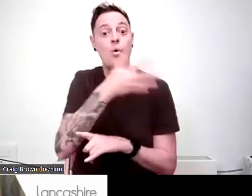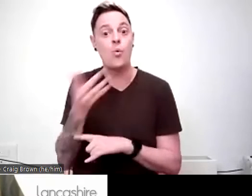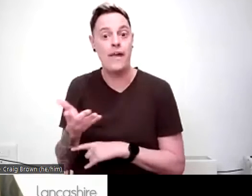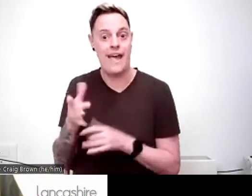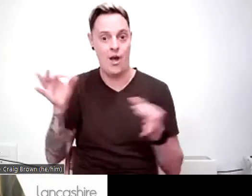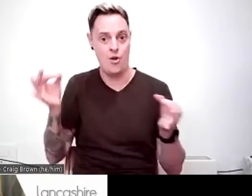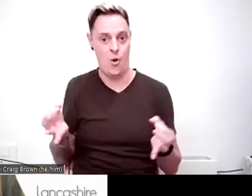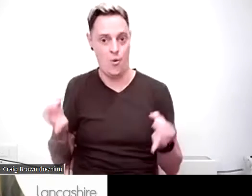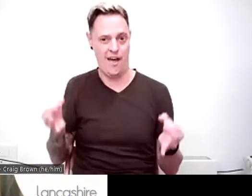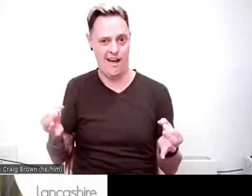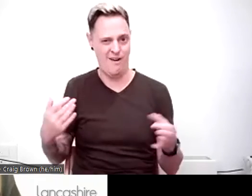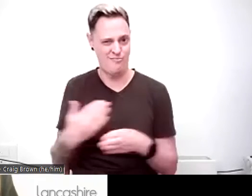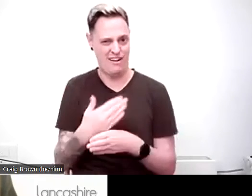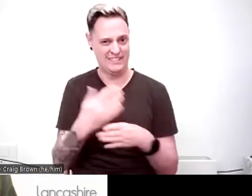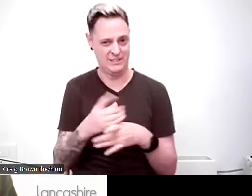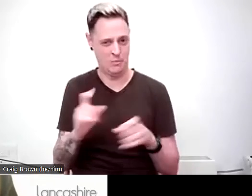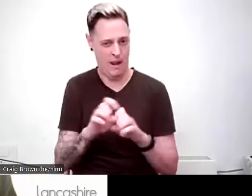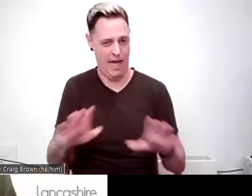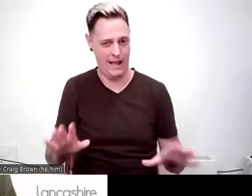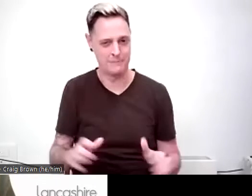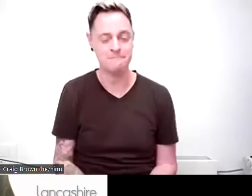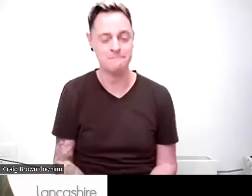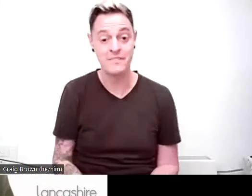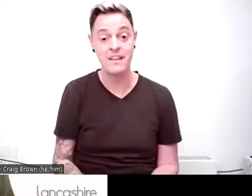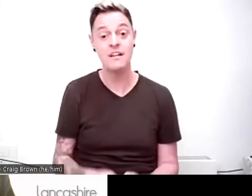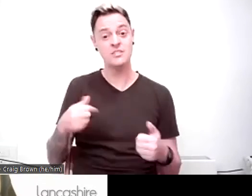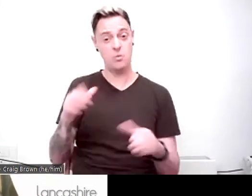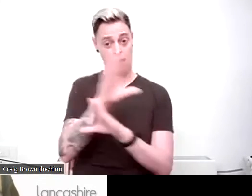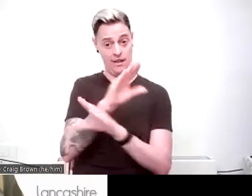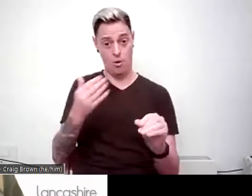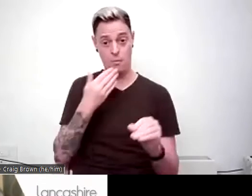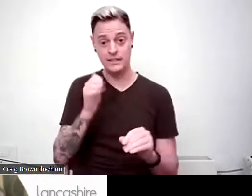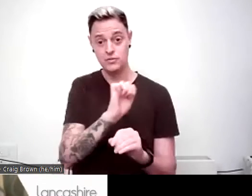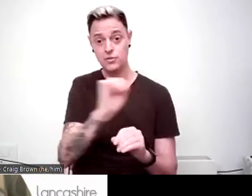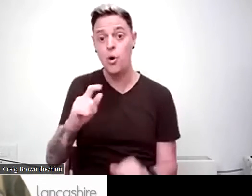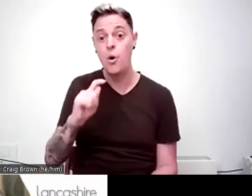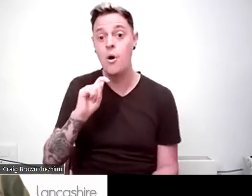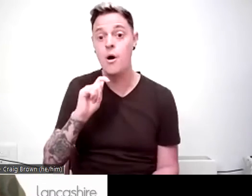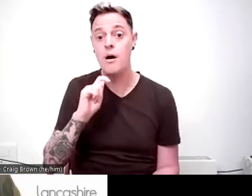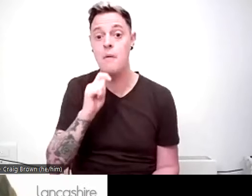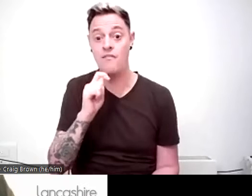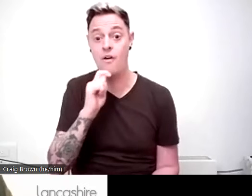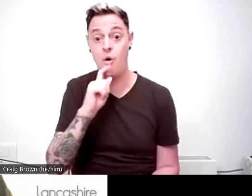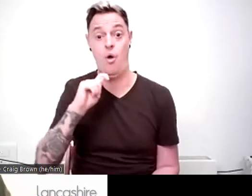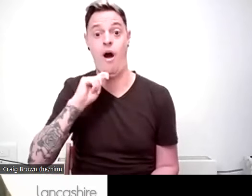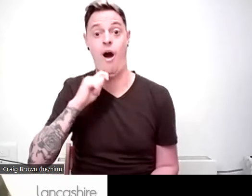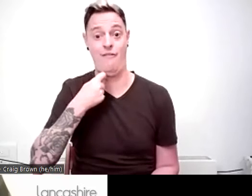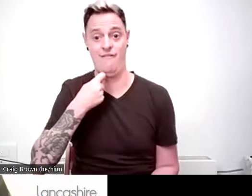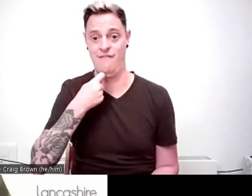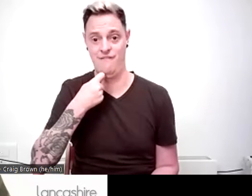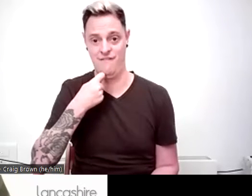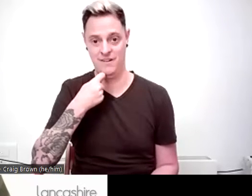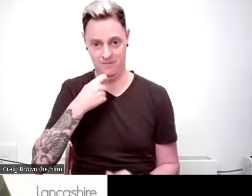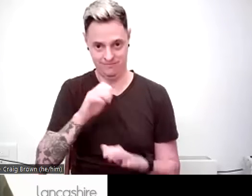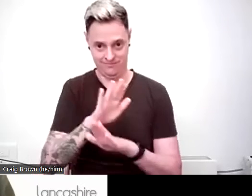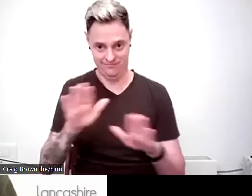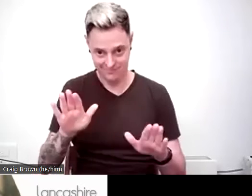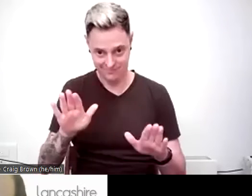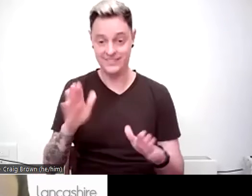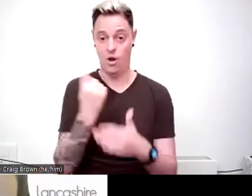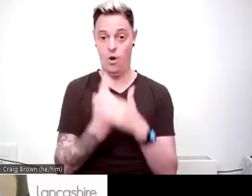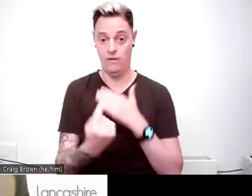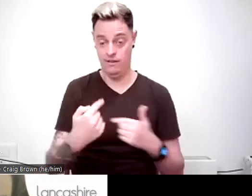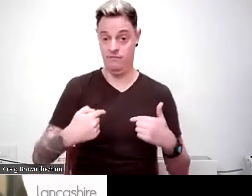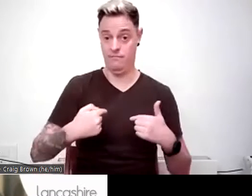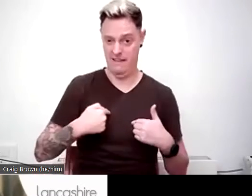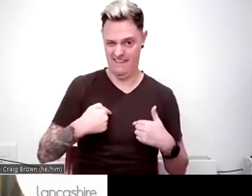just a little bit of housekeeping, if people in the audience can keep their microphones off, and it'll just be myself, the